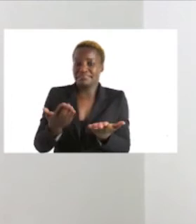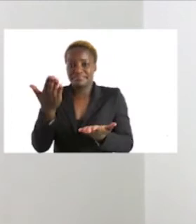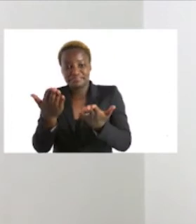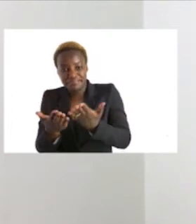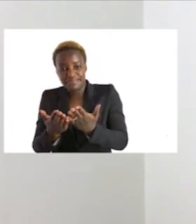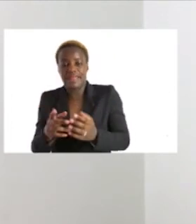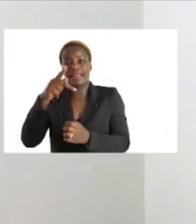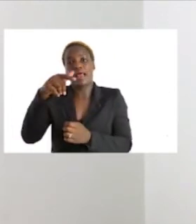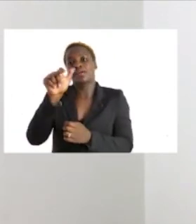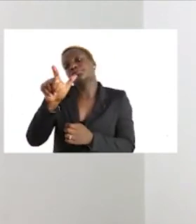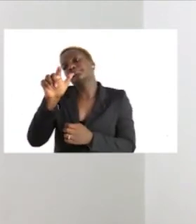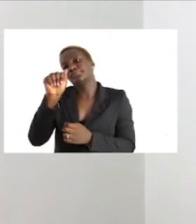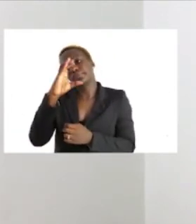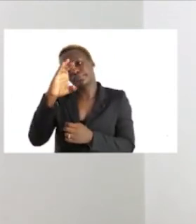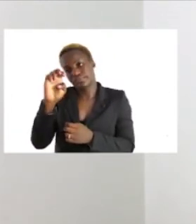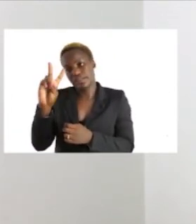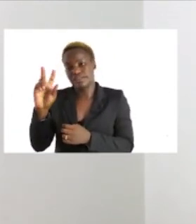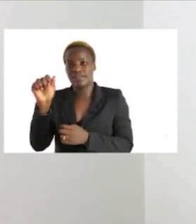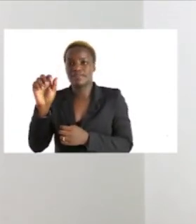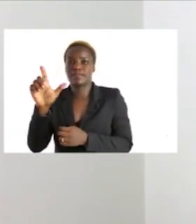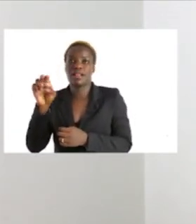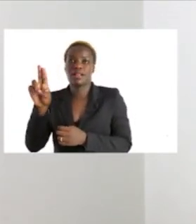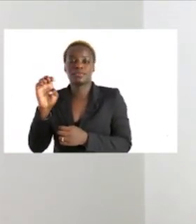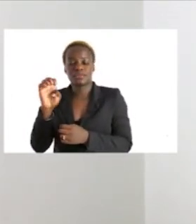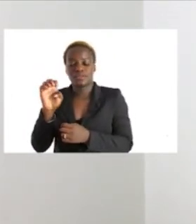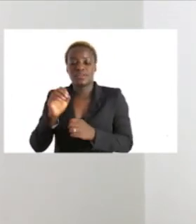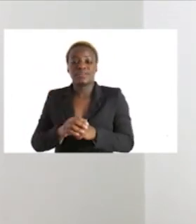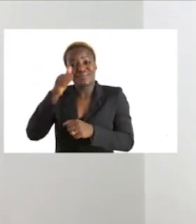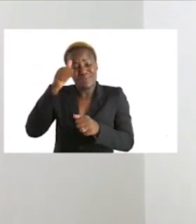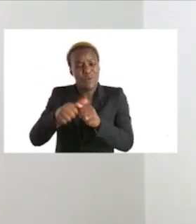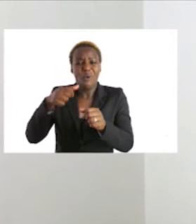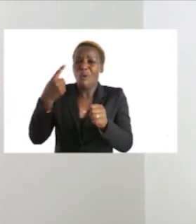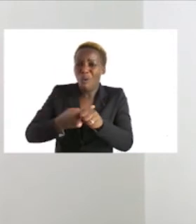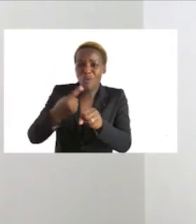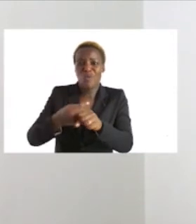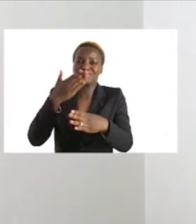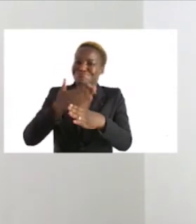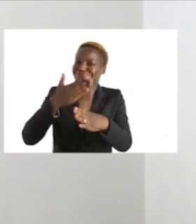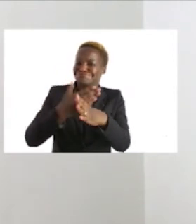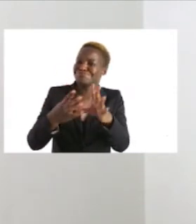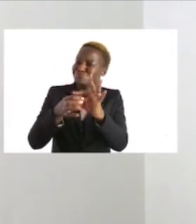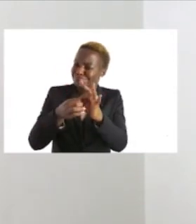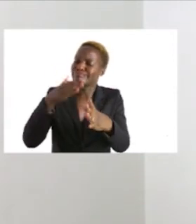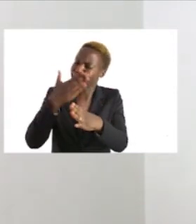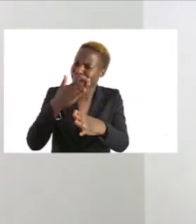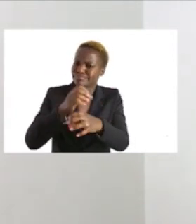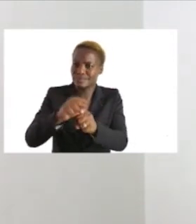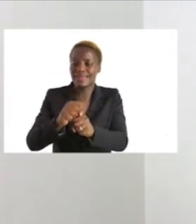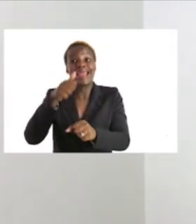comparisons and the place values. Remember to always do your homework and please do sanitize your